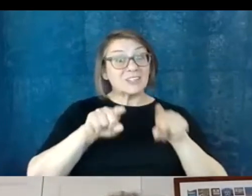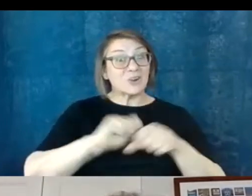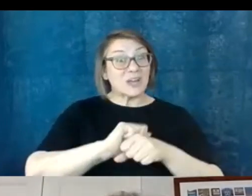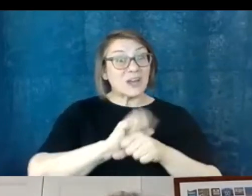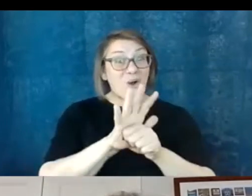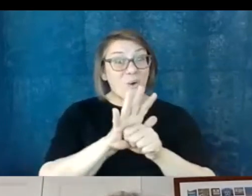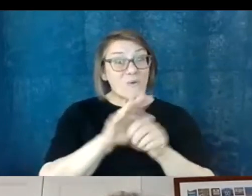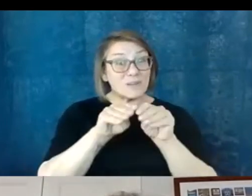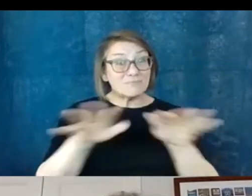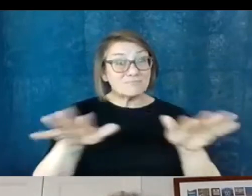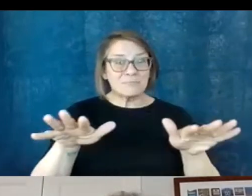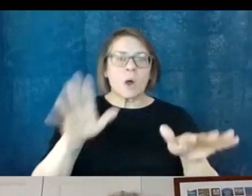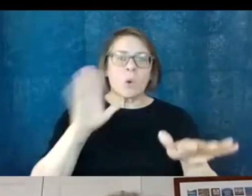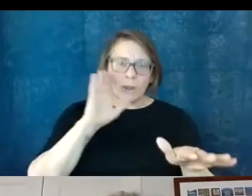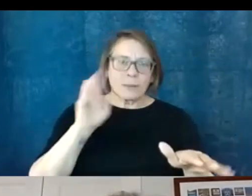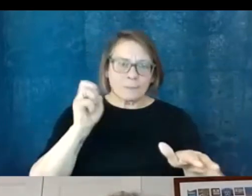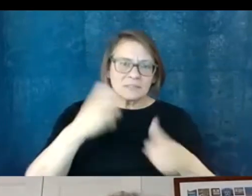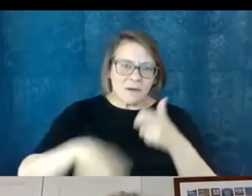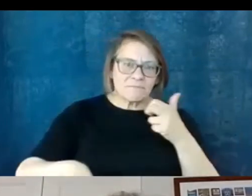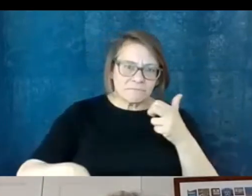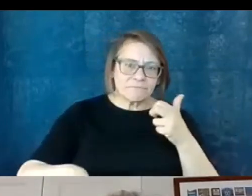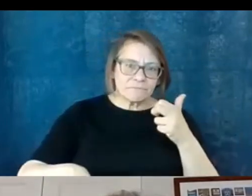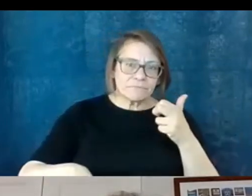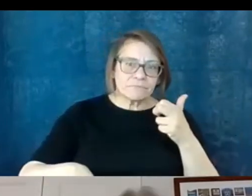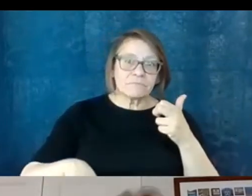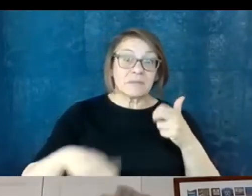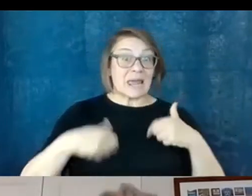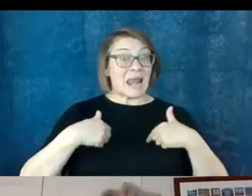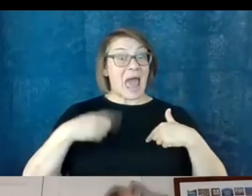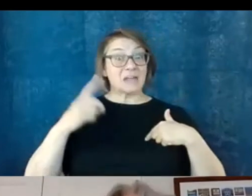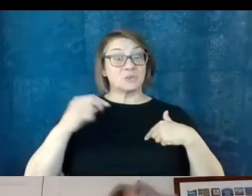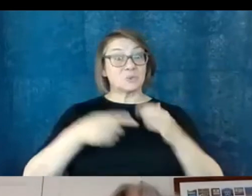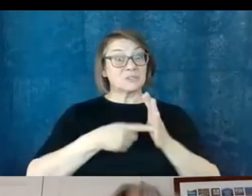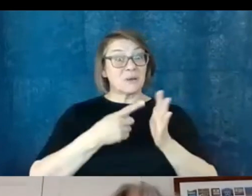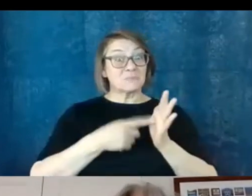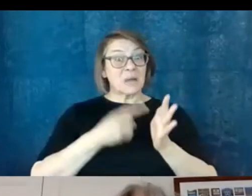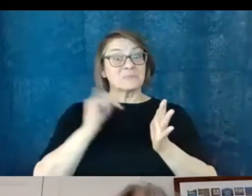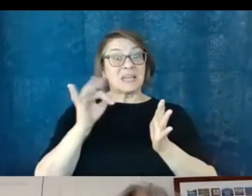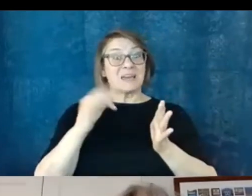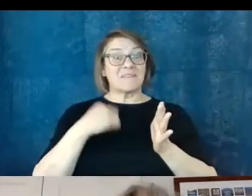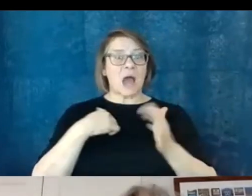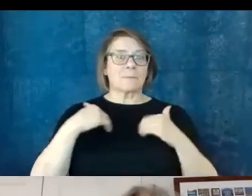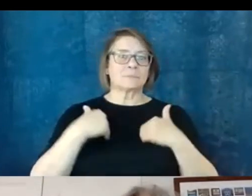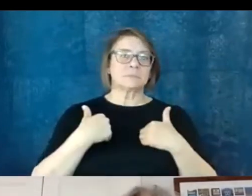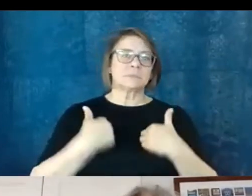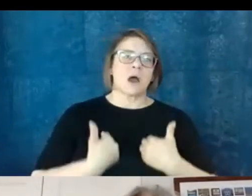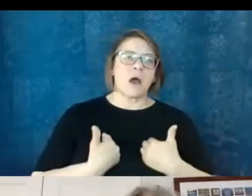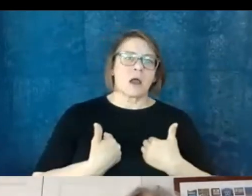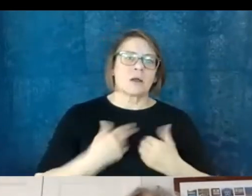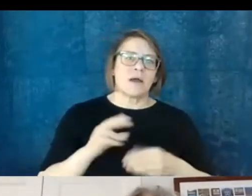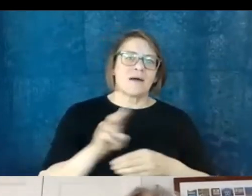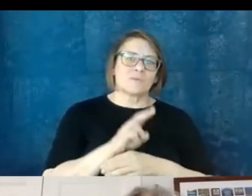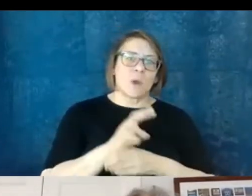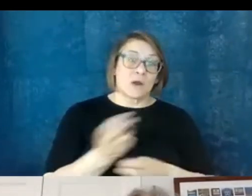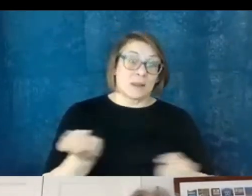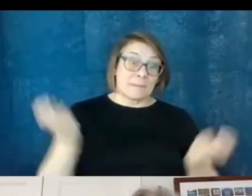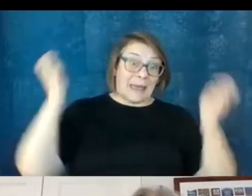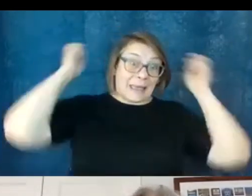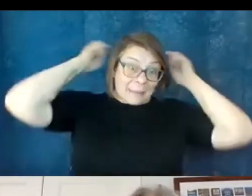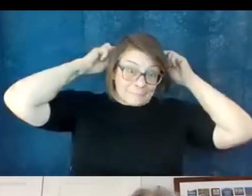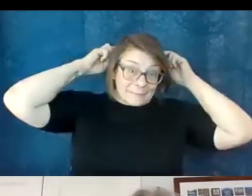times is going to be difficult. And I do this sometimes when I'm just tired of wearing my implants